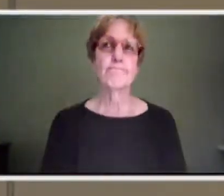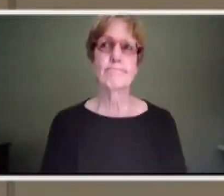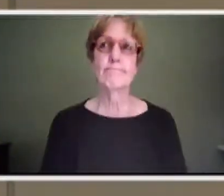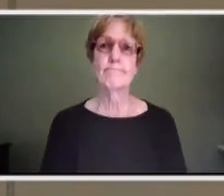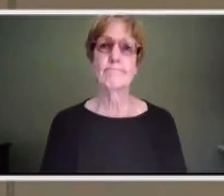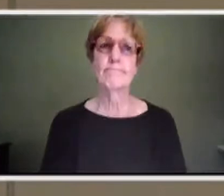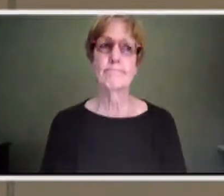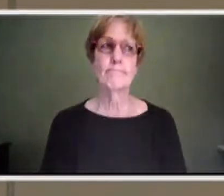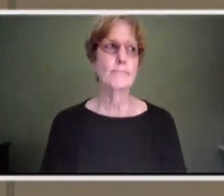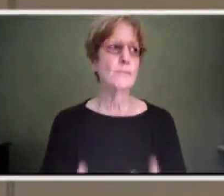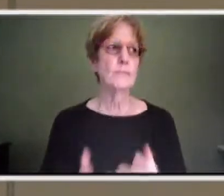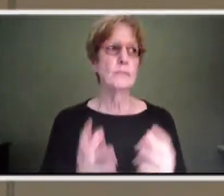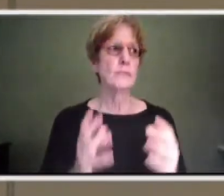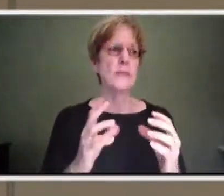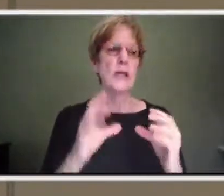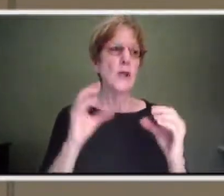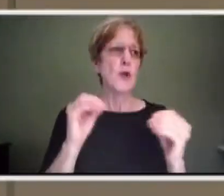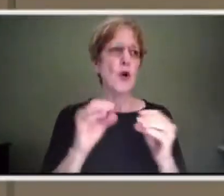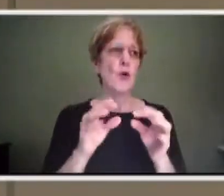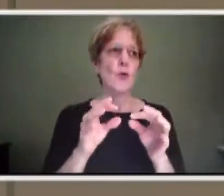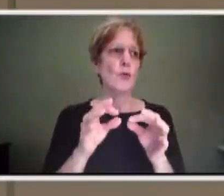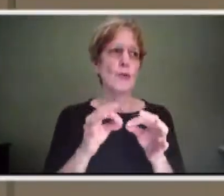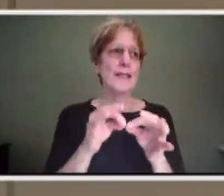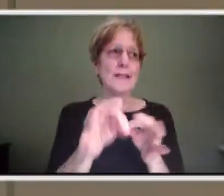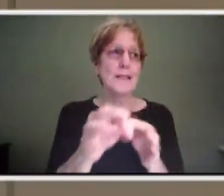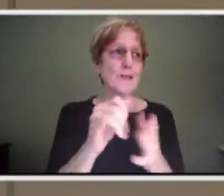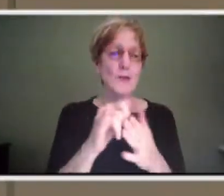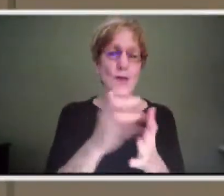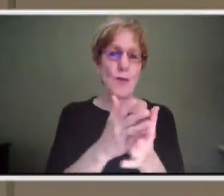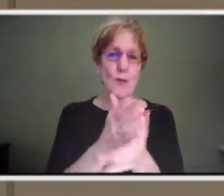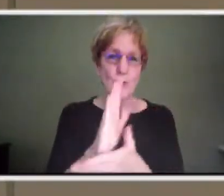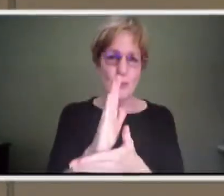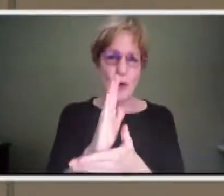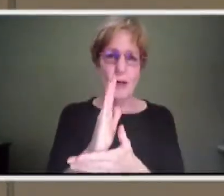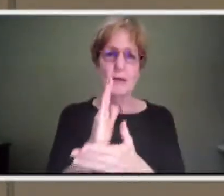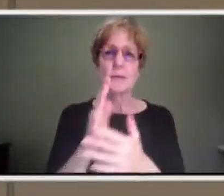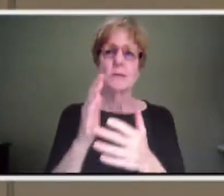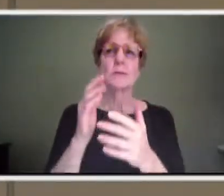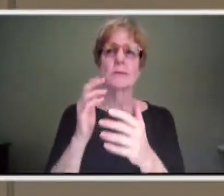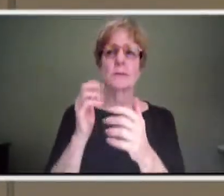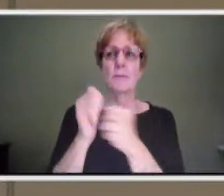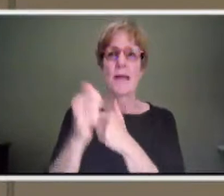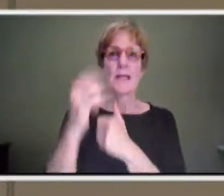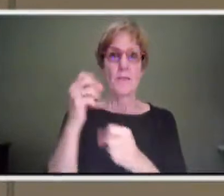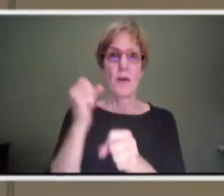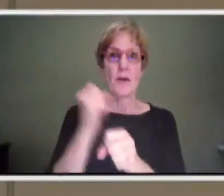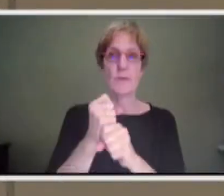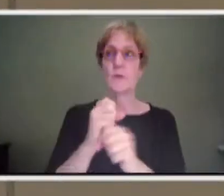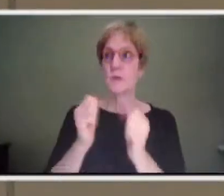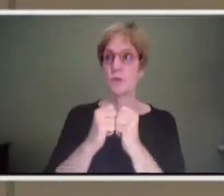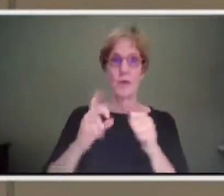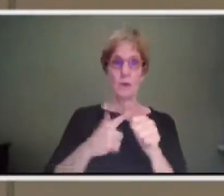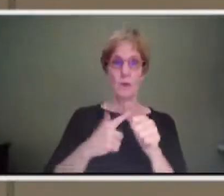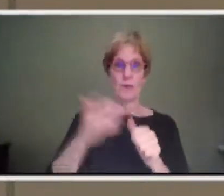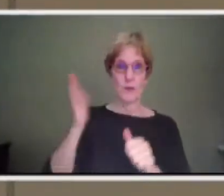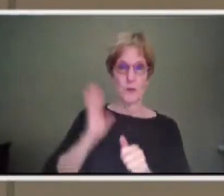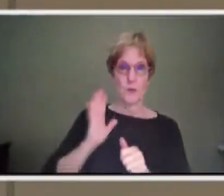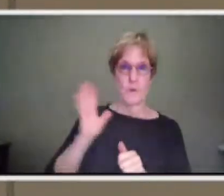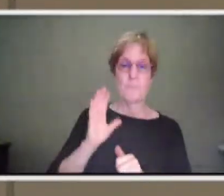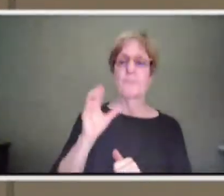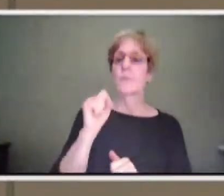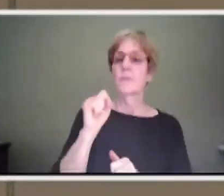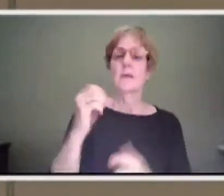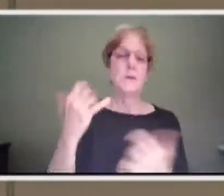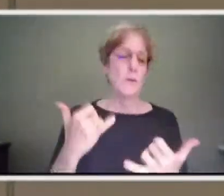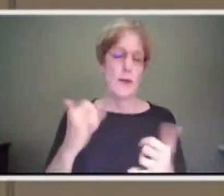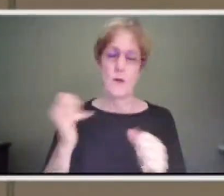there's no extension of those vested rights, past 5 years like we did with the original one. So again, all of this